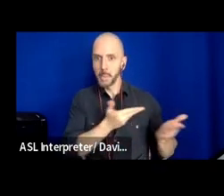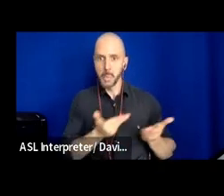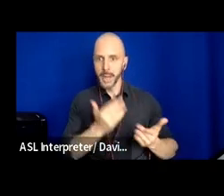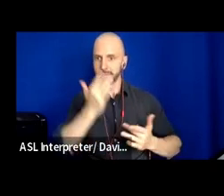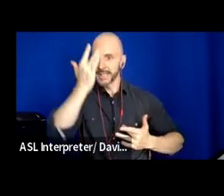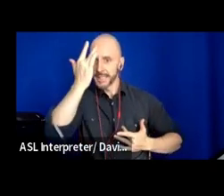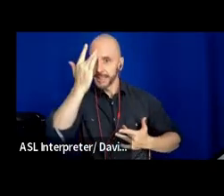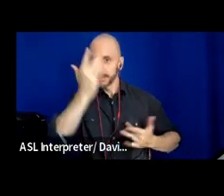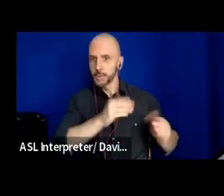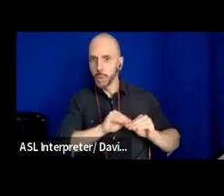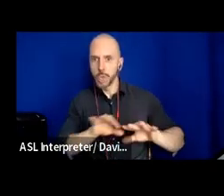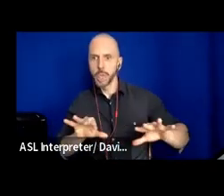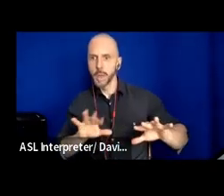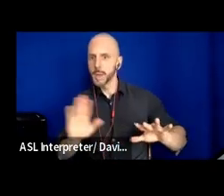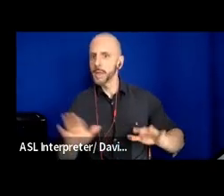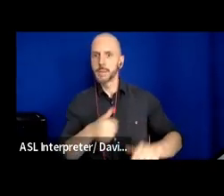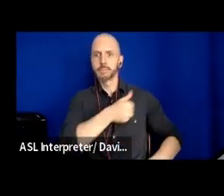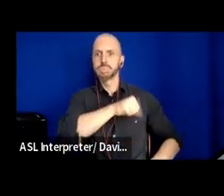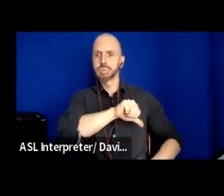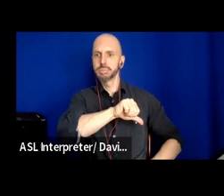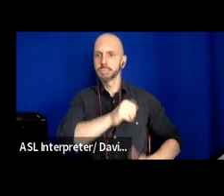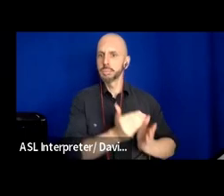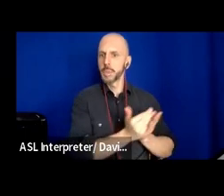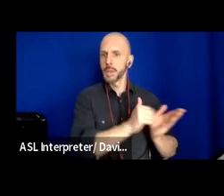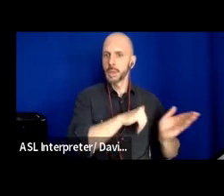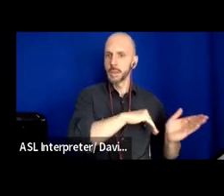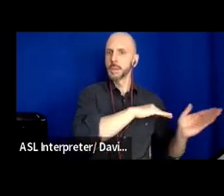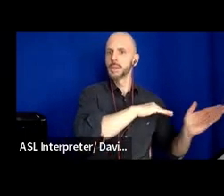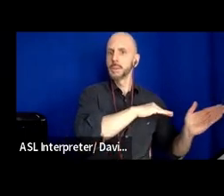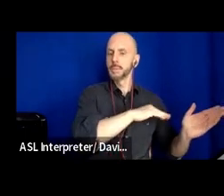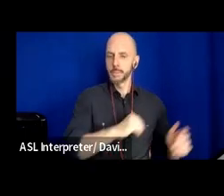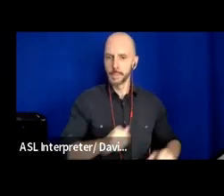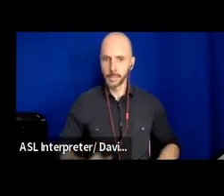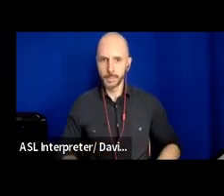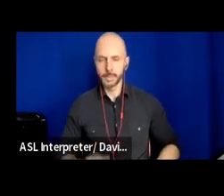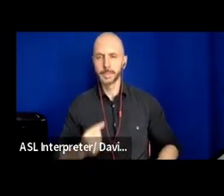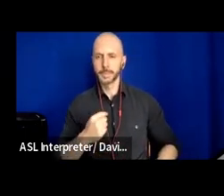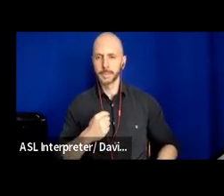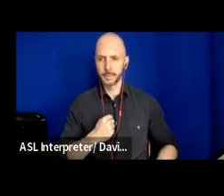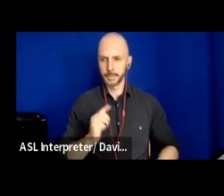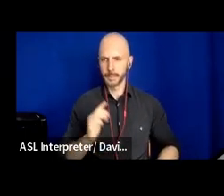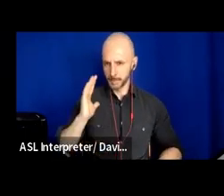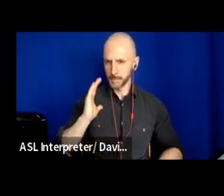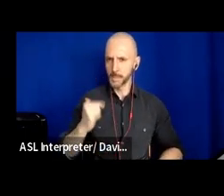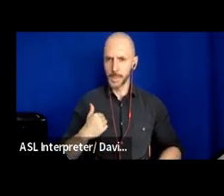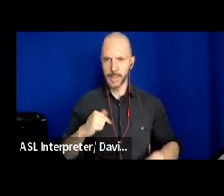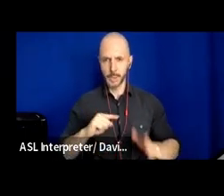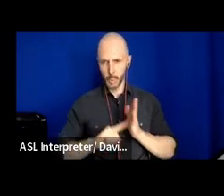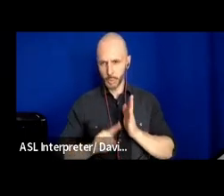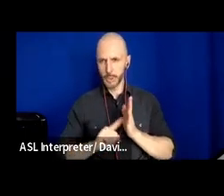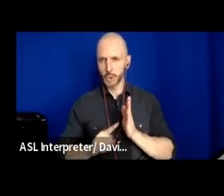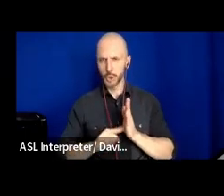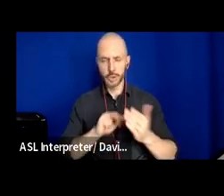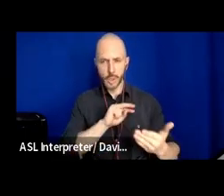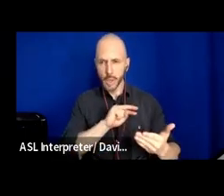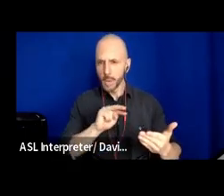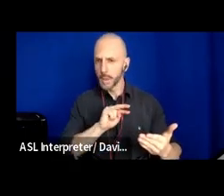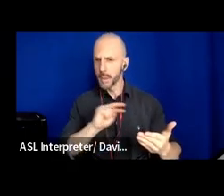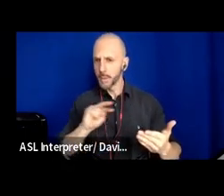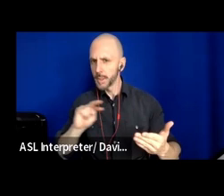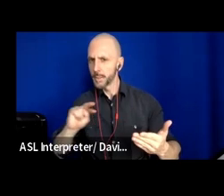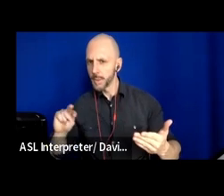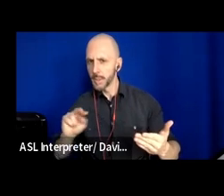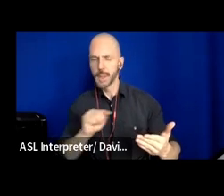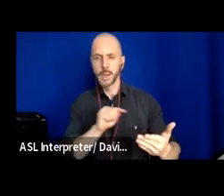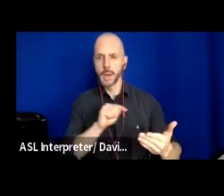to the work I've done around doing these trainings, but I had to do a research project at one time in my early years of doing this work. And I learned that at the time of the Second